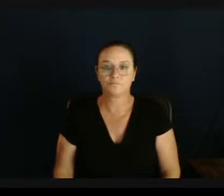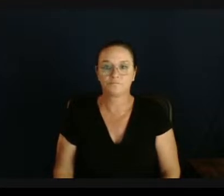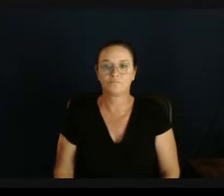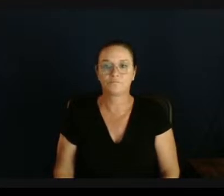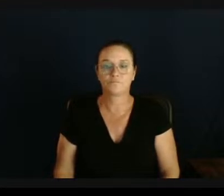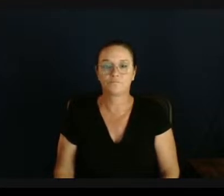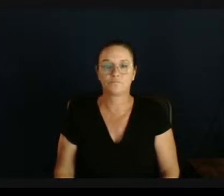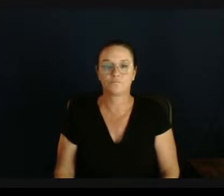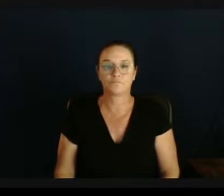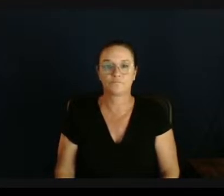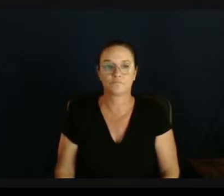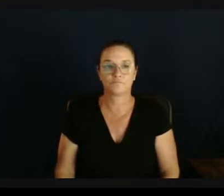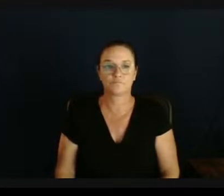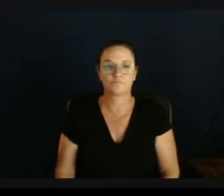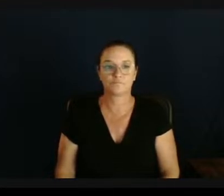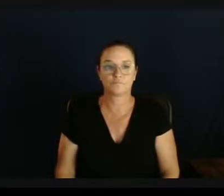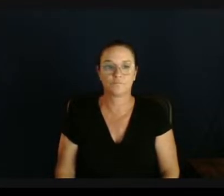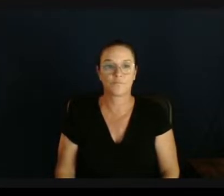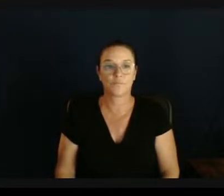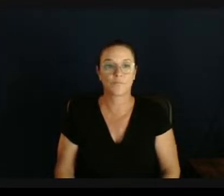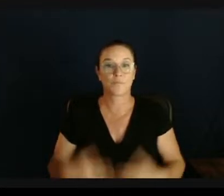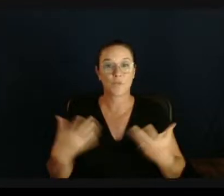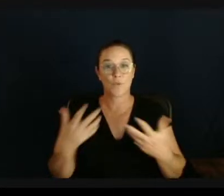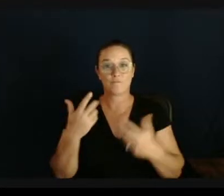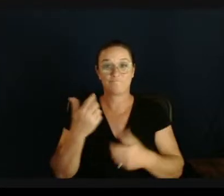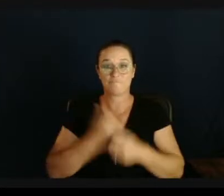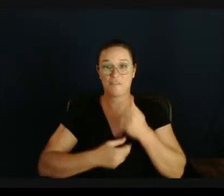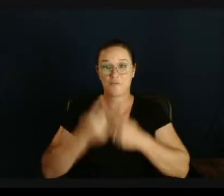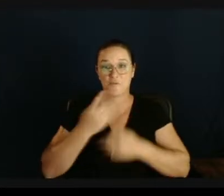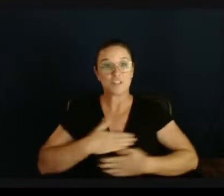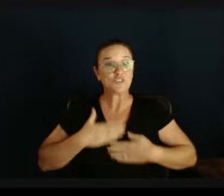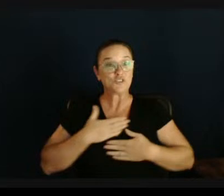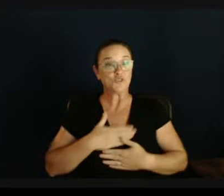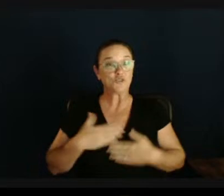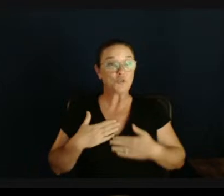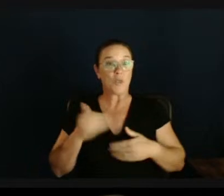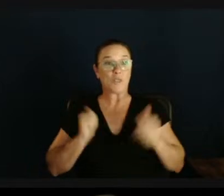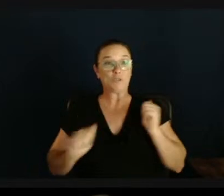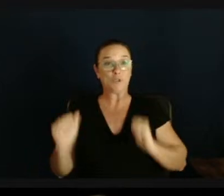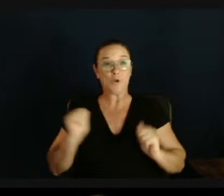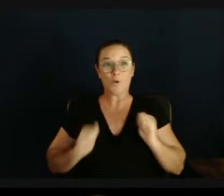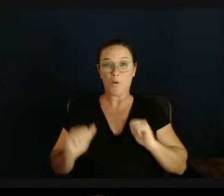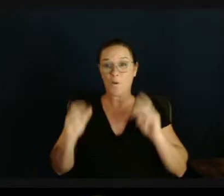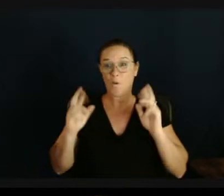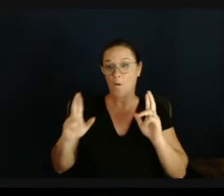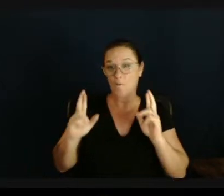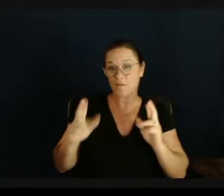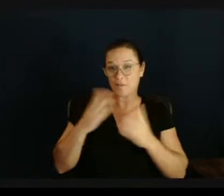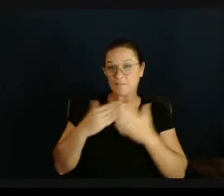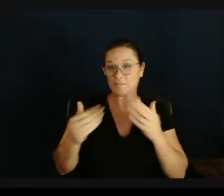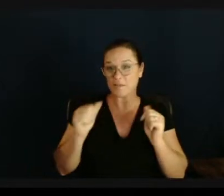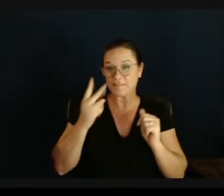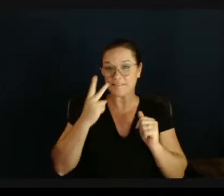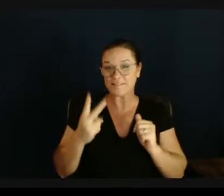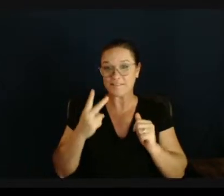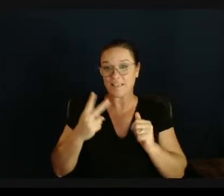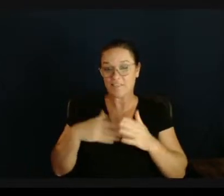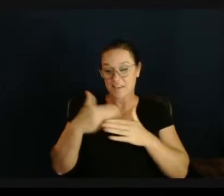But all that said, everyone enjoy the show. Hopefully there's something to see further here in the next day and